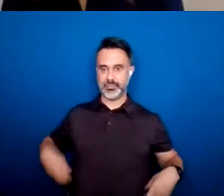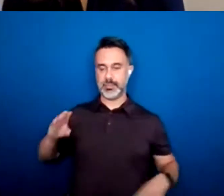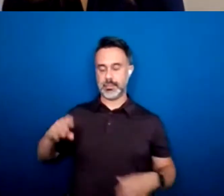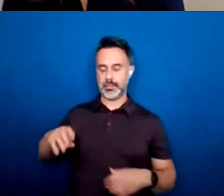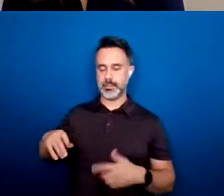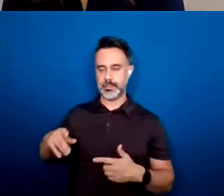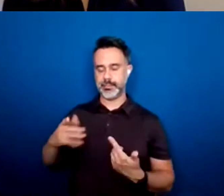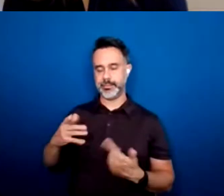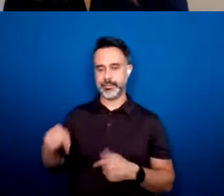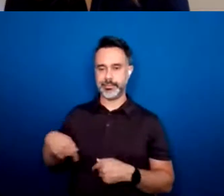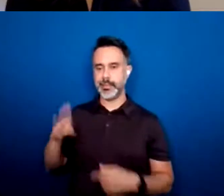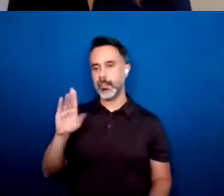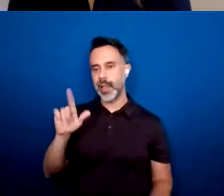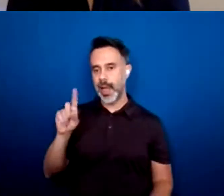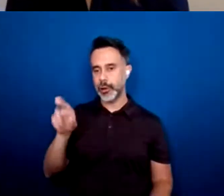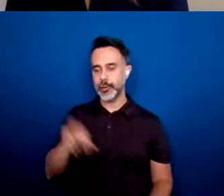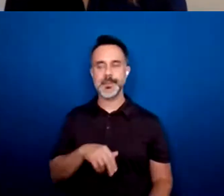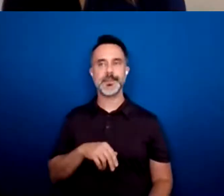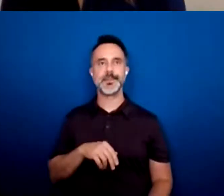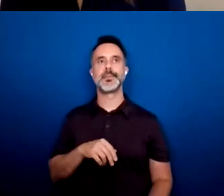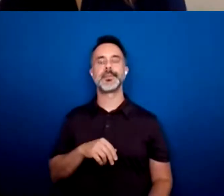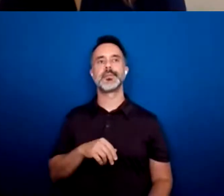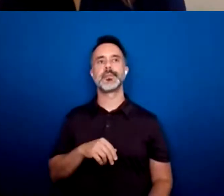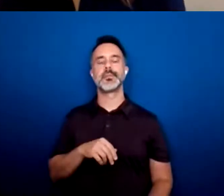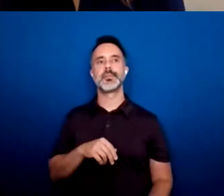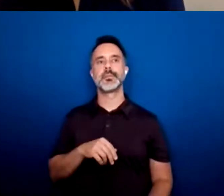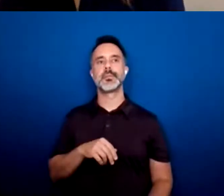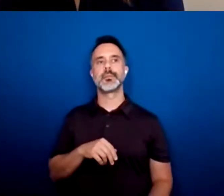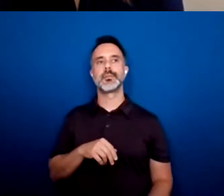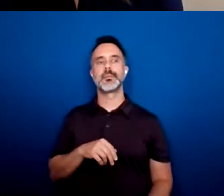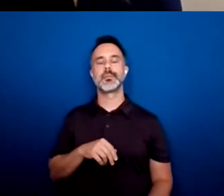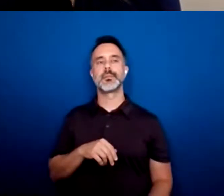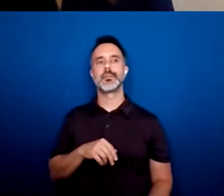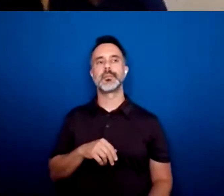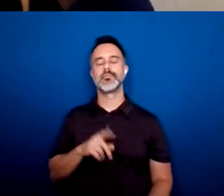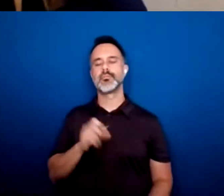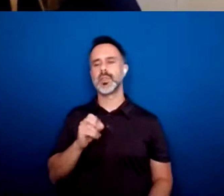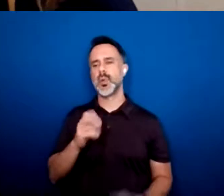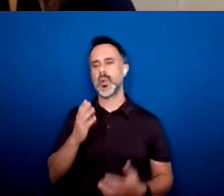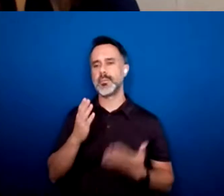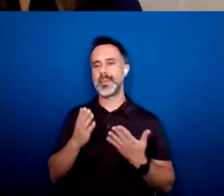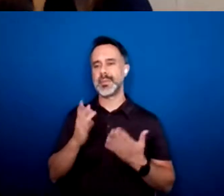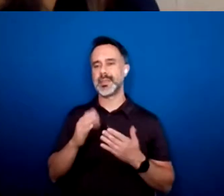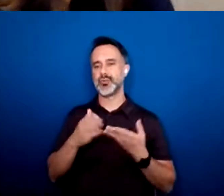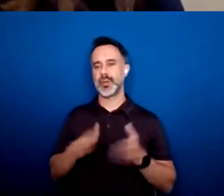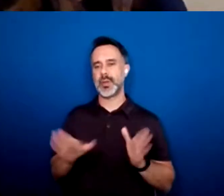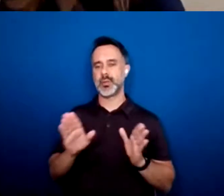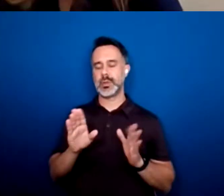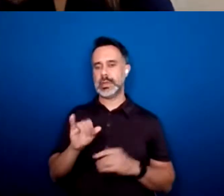argument is that it's just a general immune stimulant. I'm not